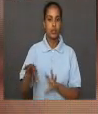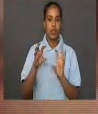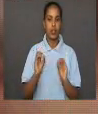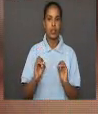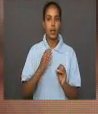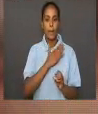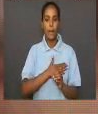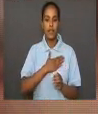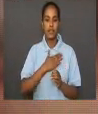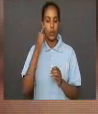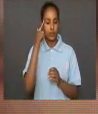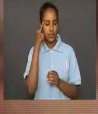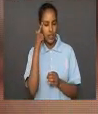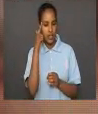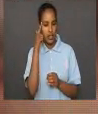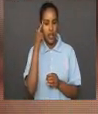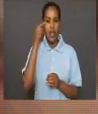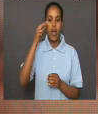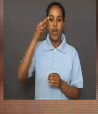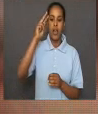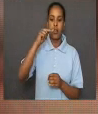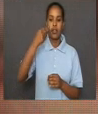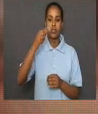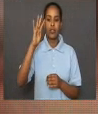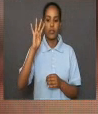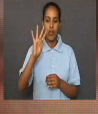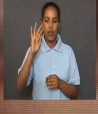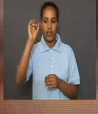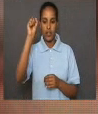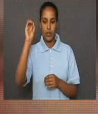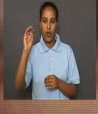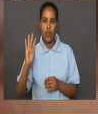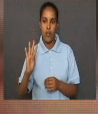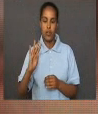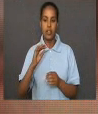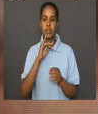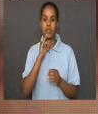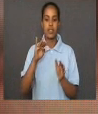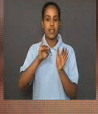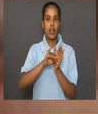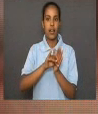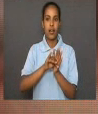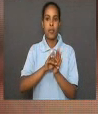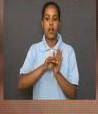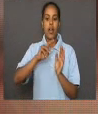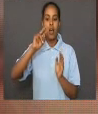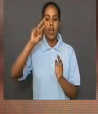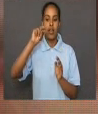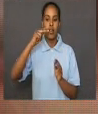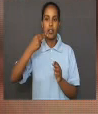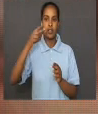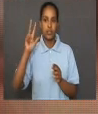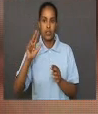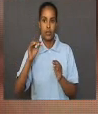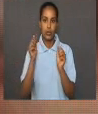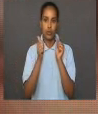Students, please consider ammonium sulfate. It is the salt of ammonia,